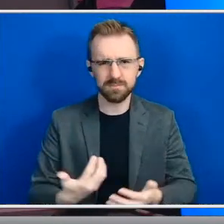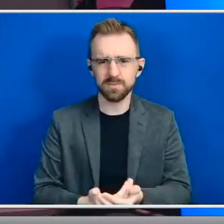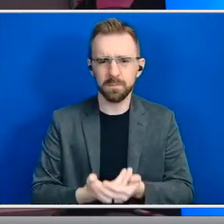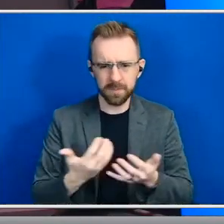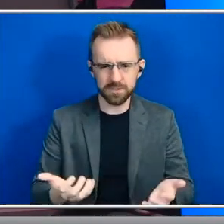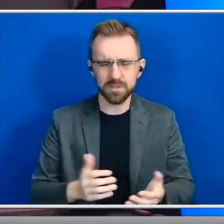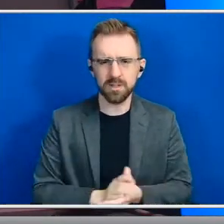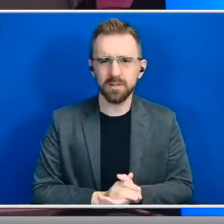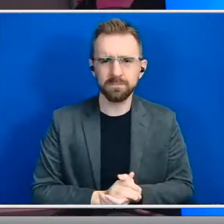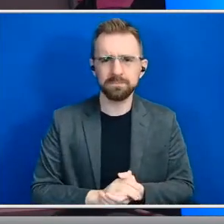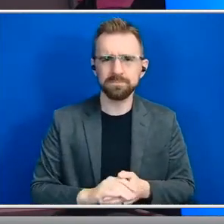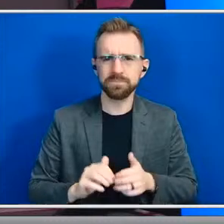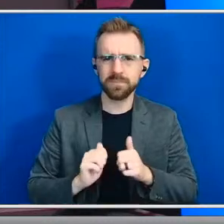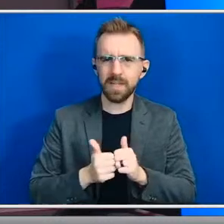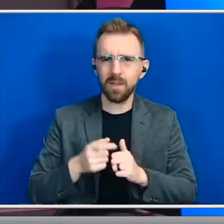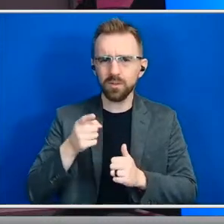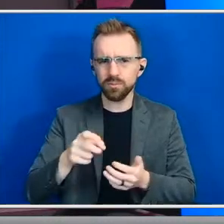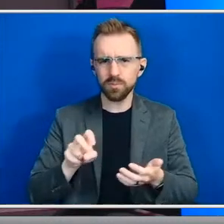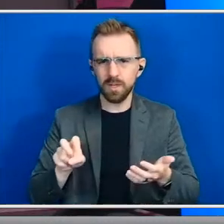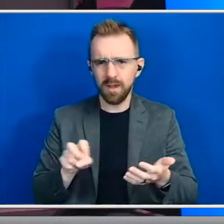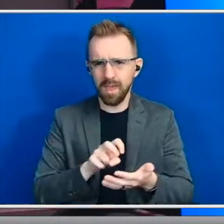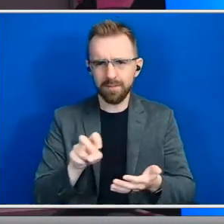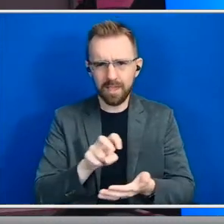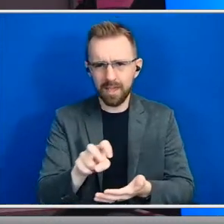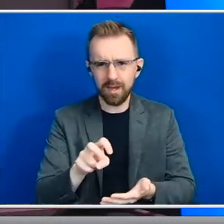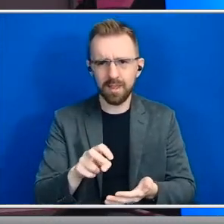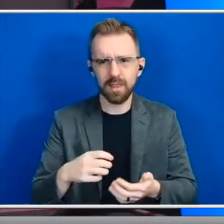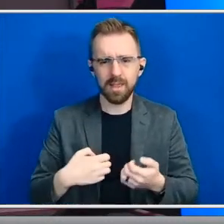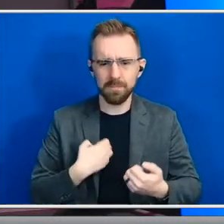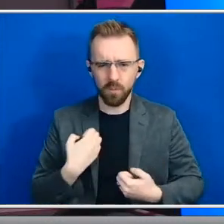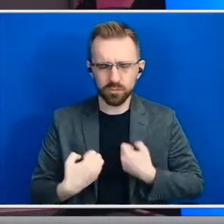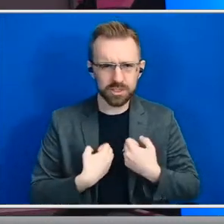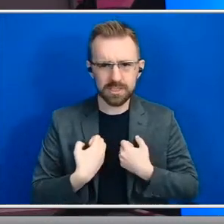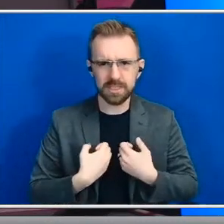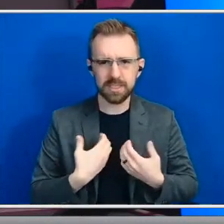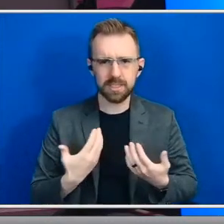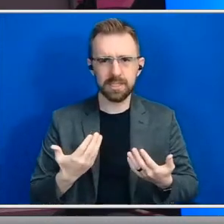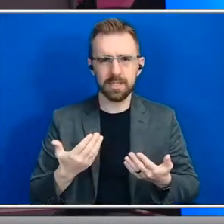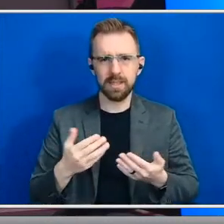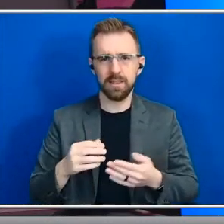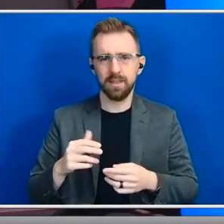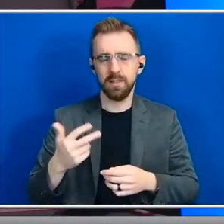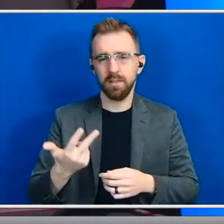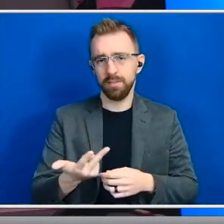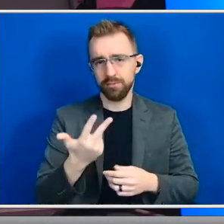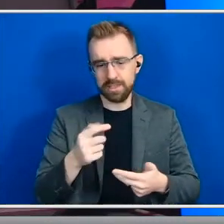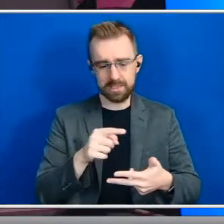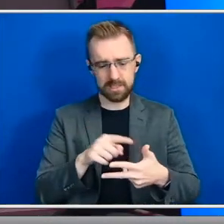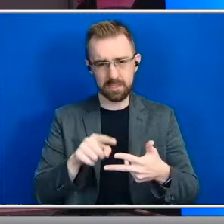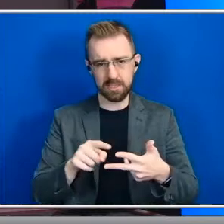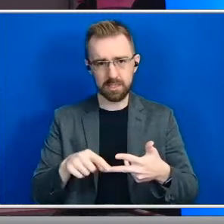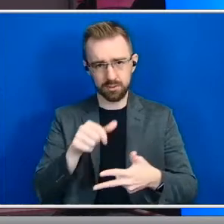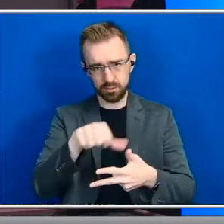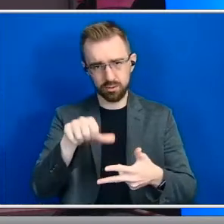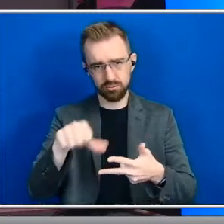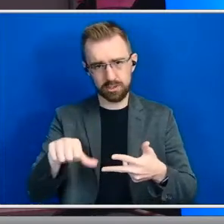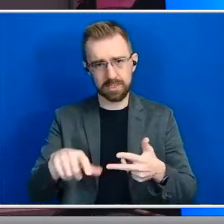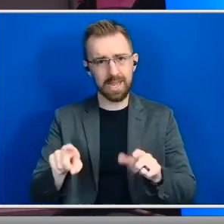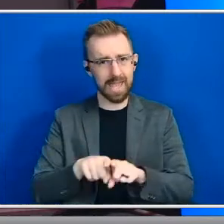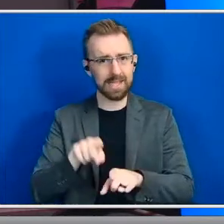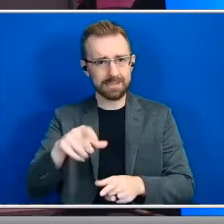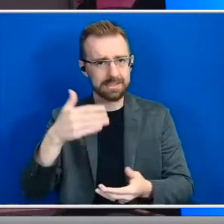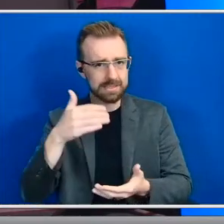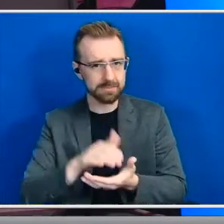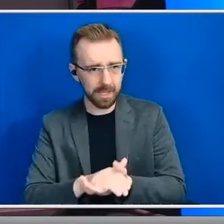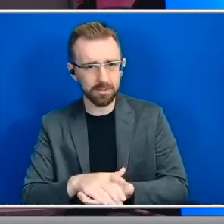How did you navigate emotionally the 3 surgeries as his spouse? You're in the waiting room the